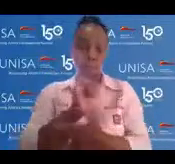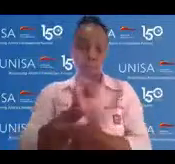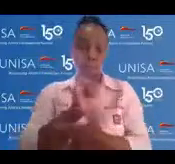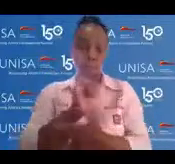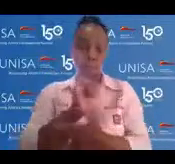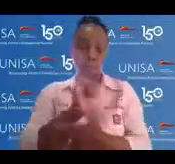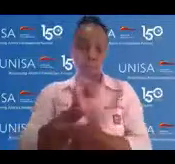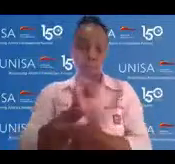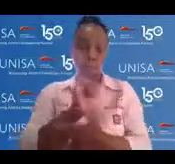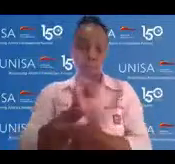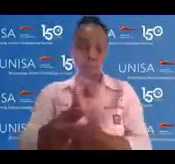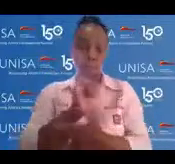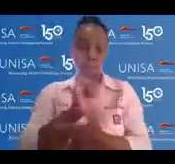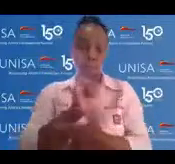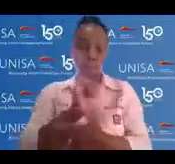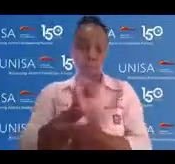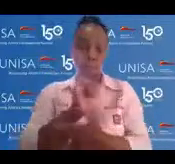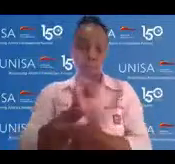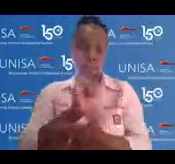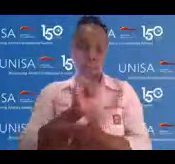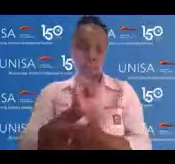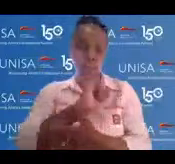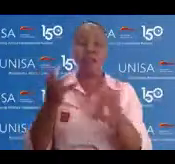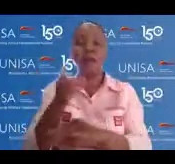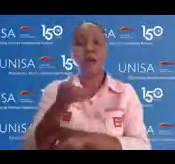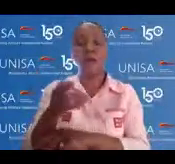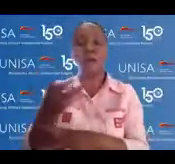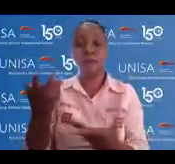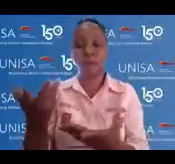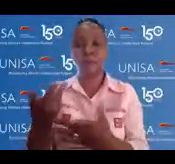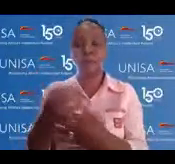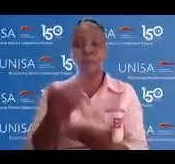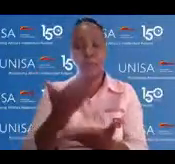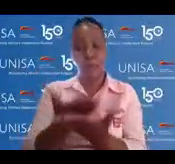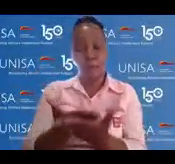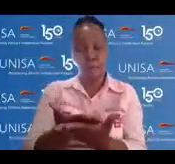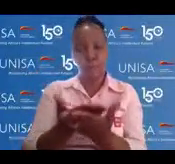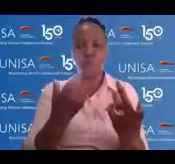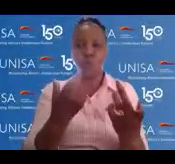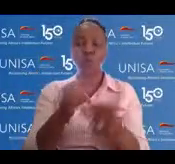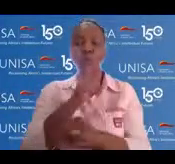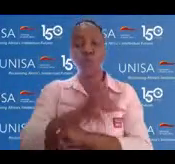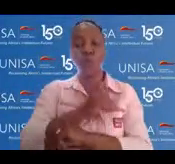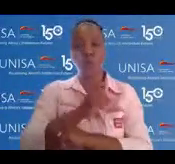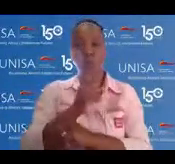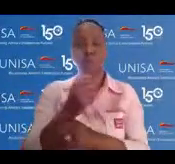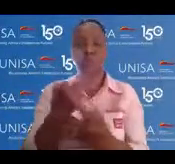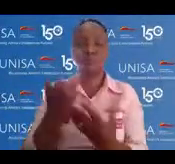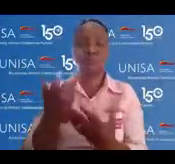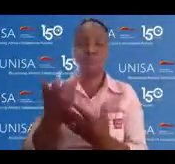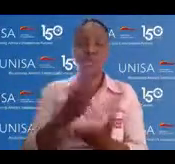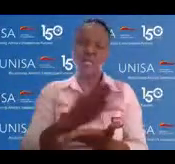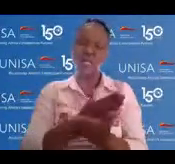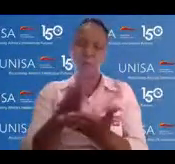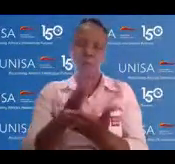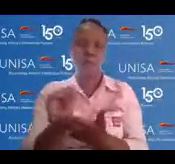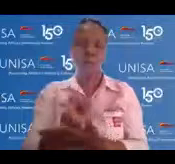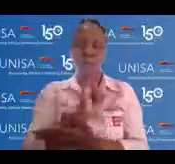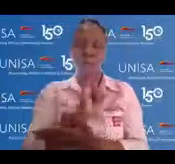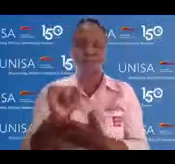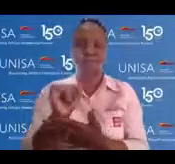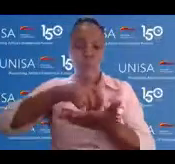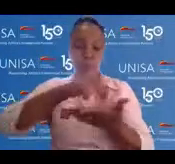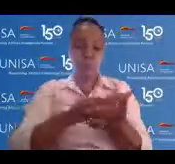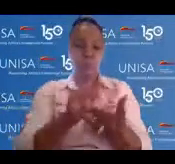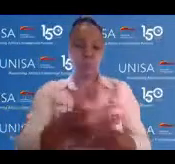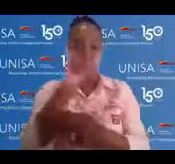to the internet. Again, be able to use some of the apps on your machine. And